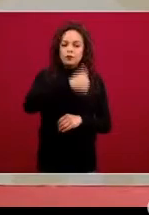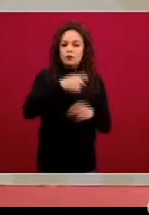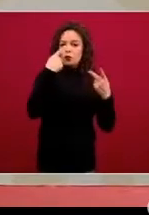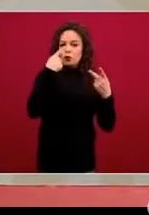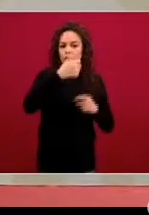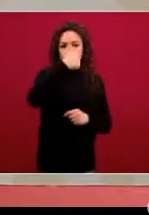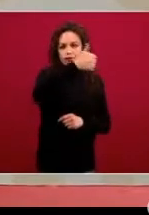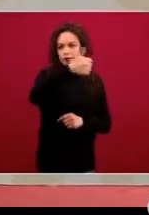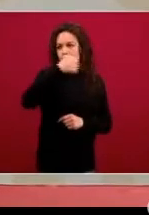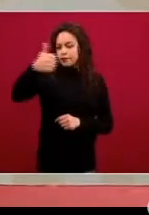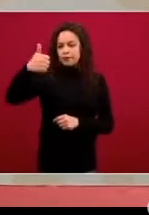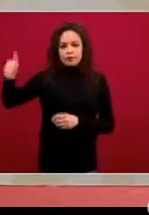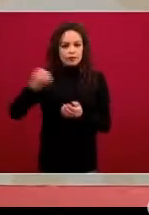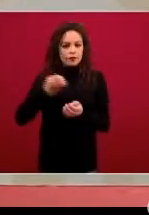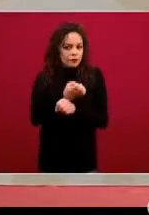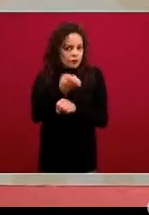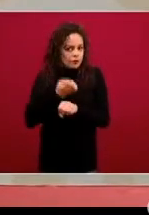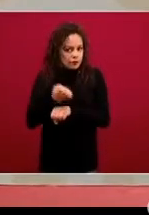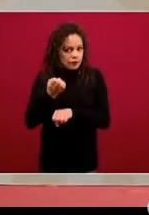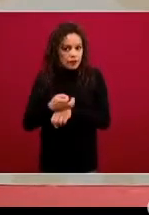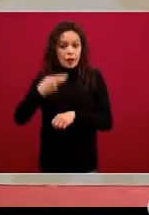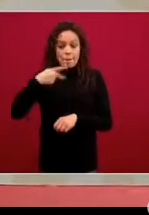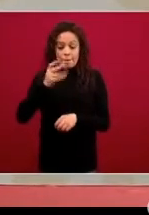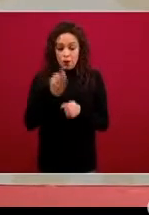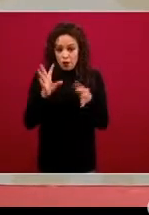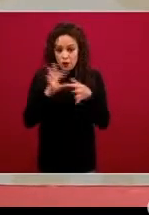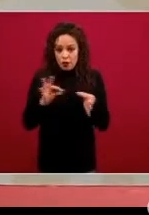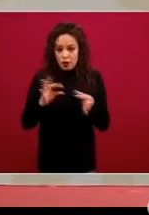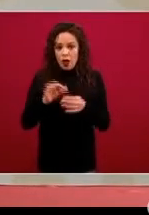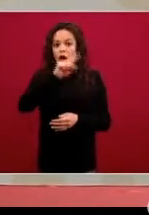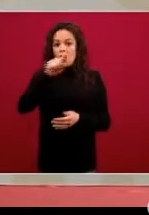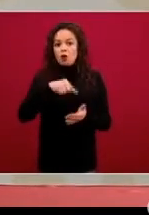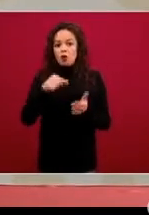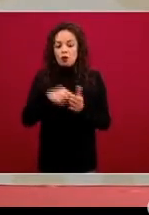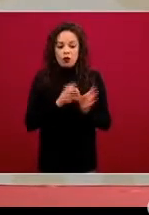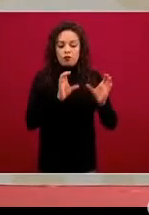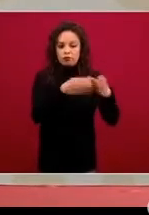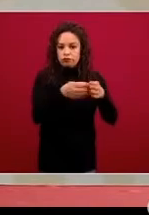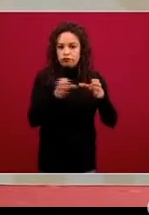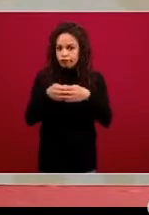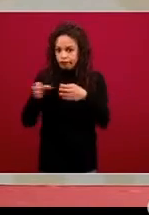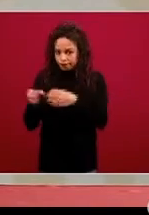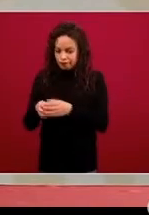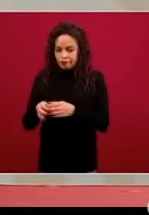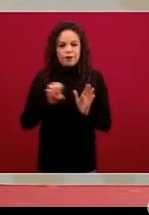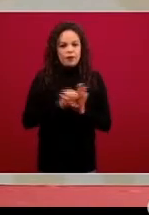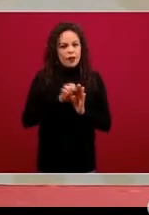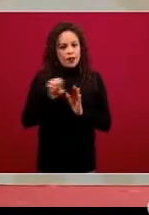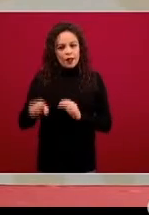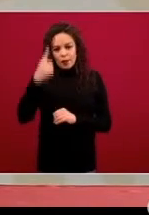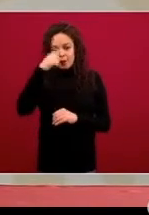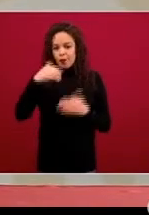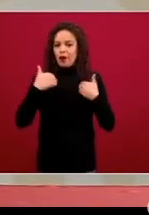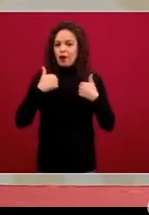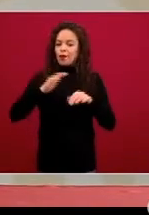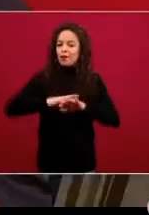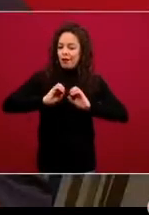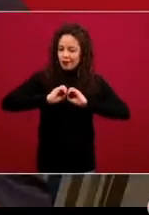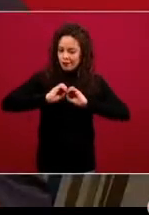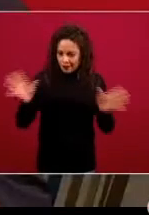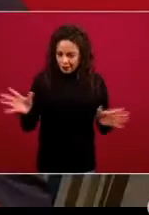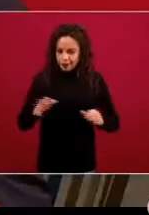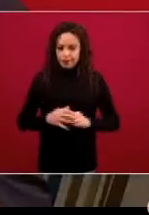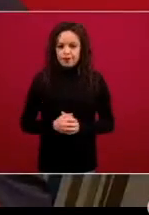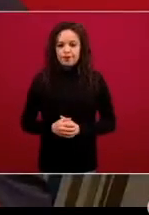by region. So the clearest example is the Valley of Mexico metropolitan